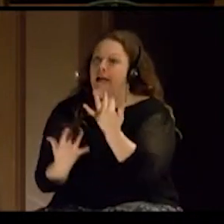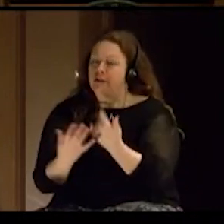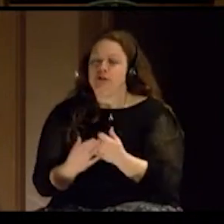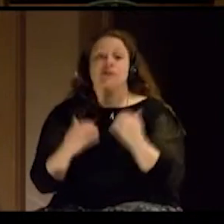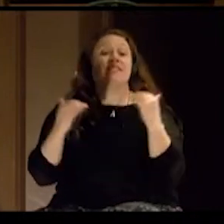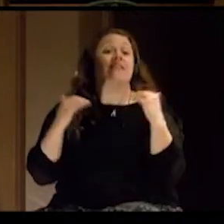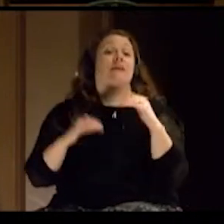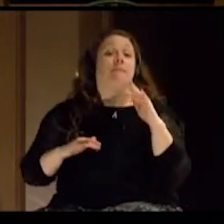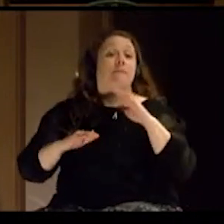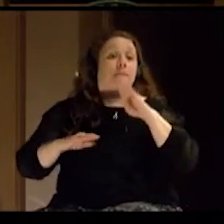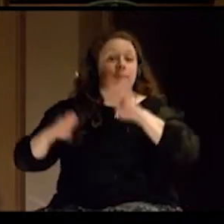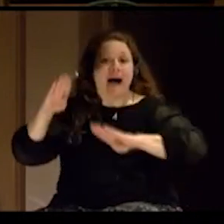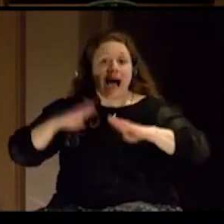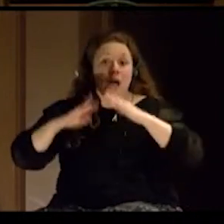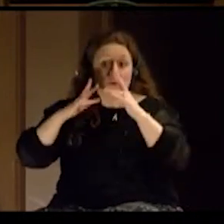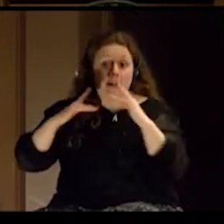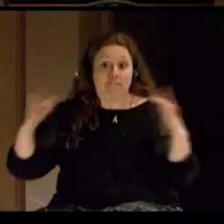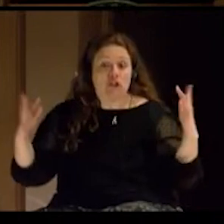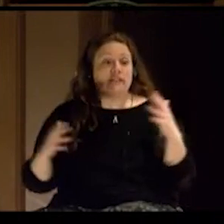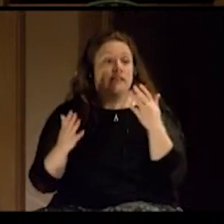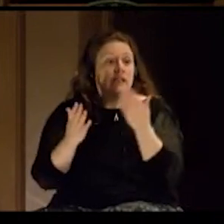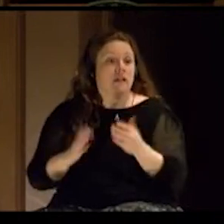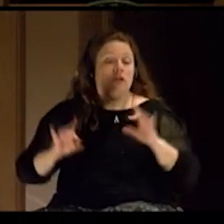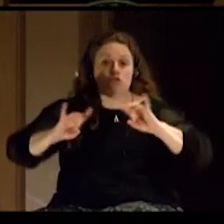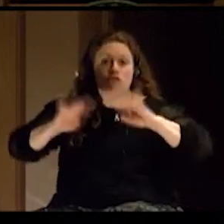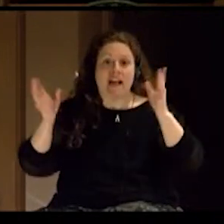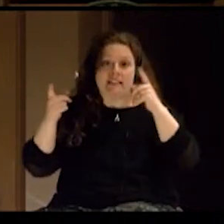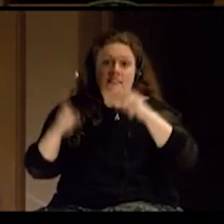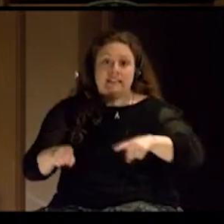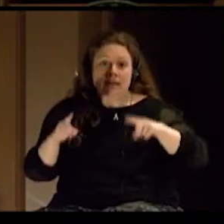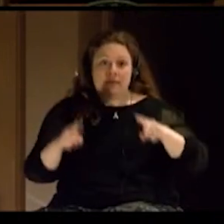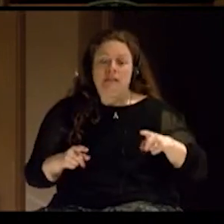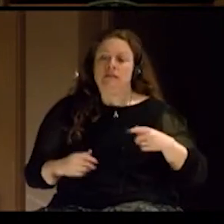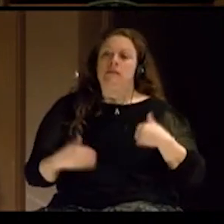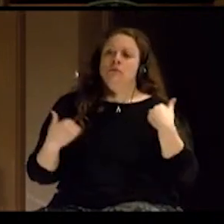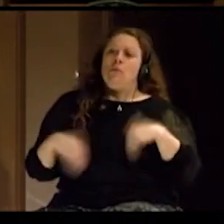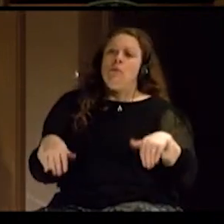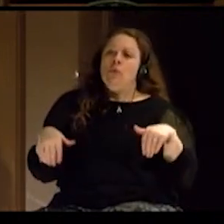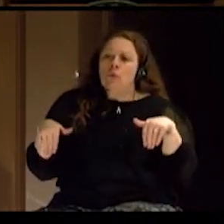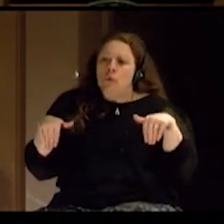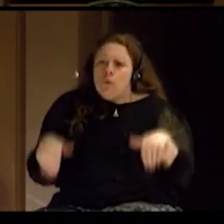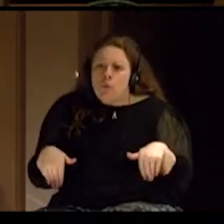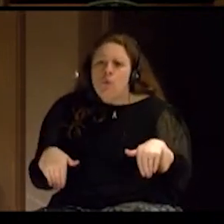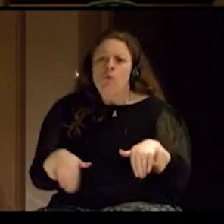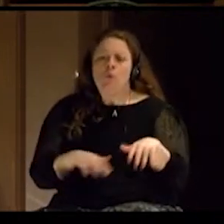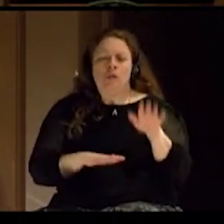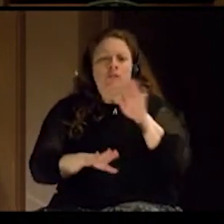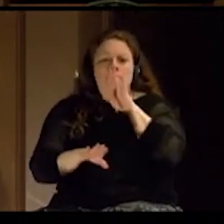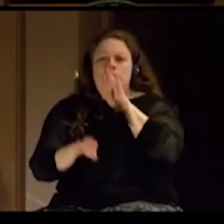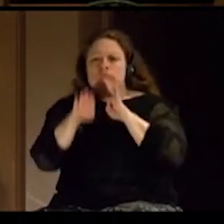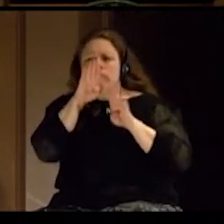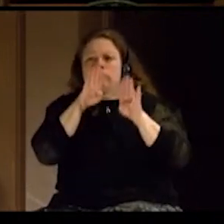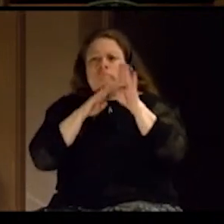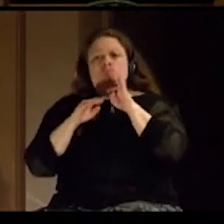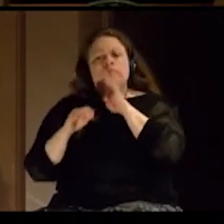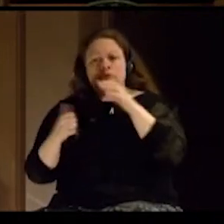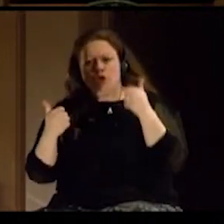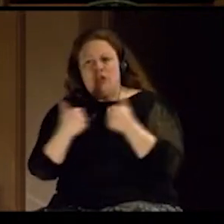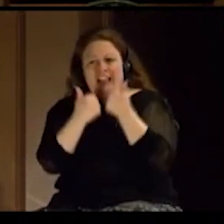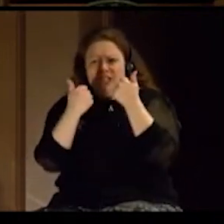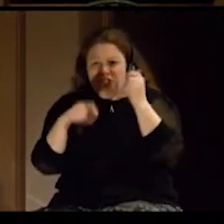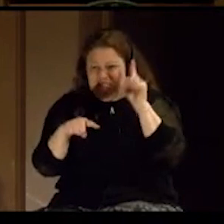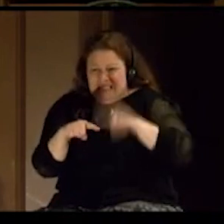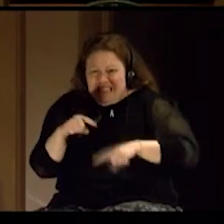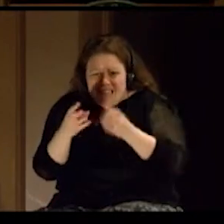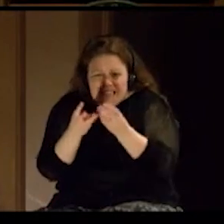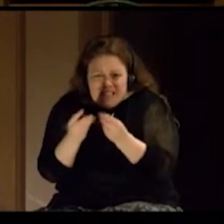facing. These challenges can seem daunting and at times even unsolvable. But here at